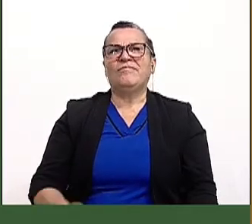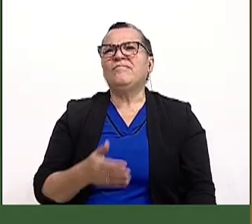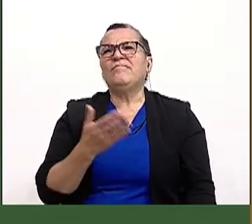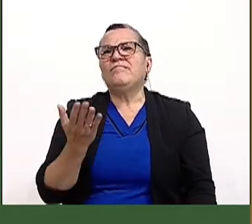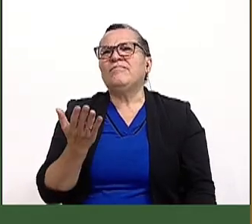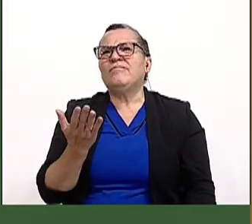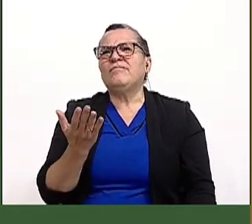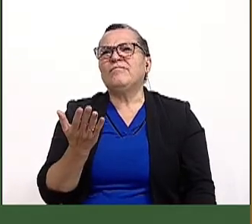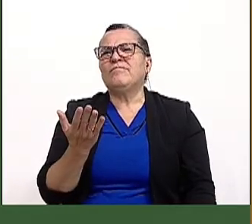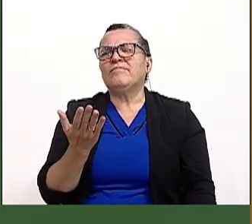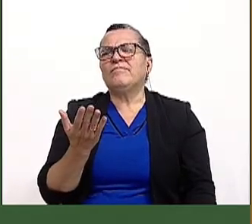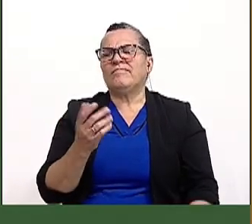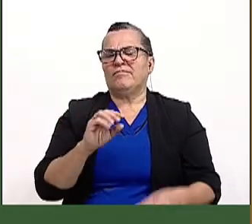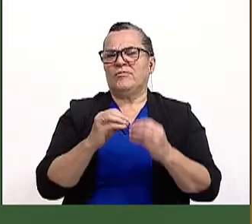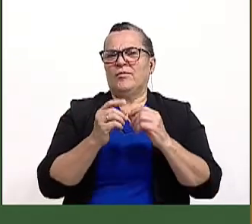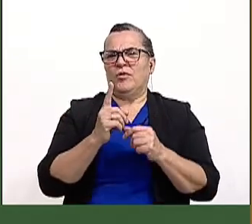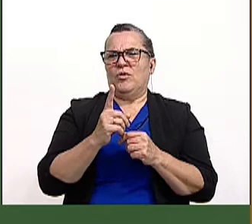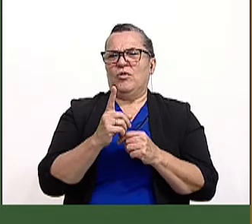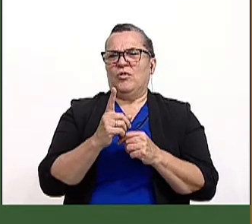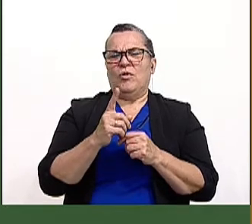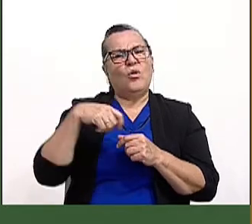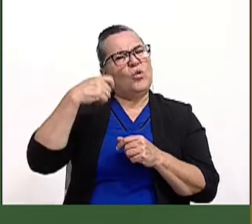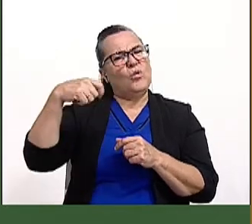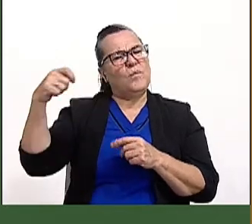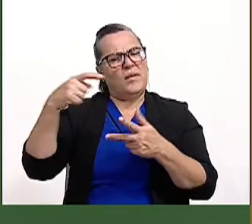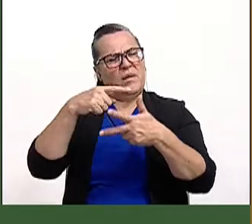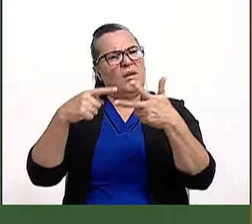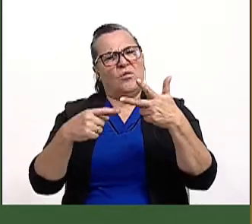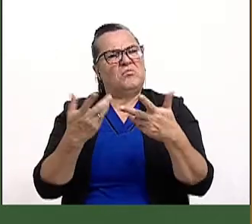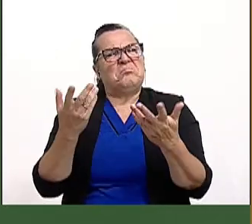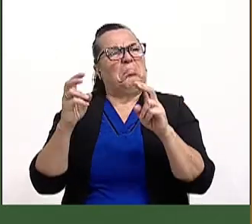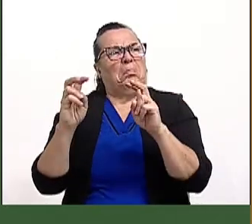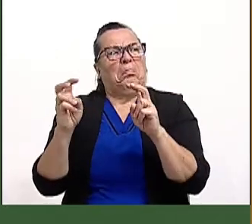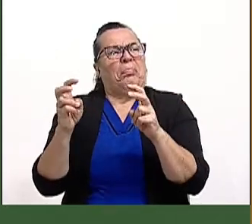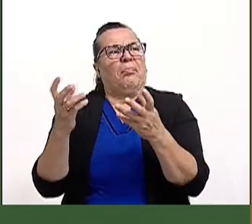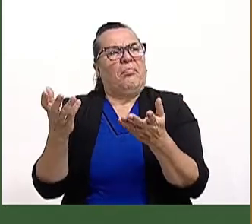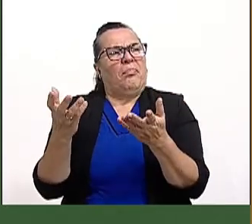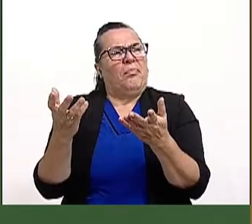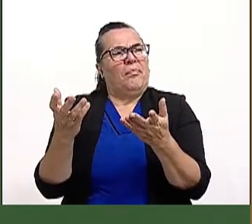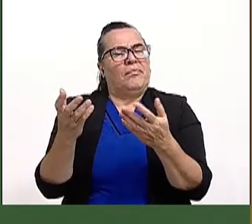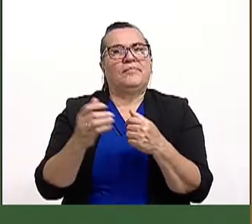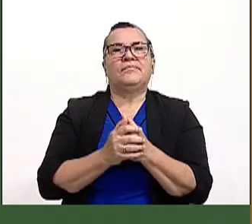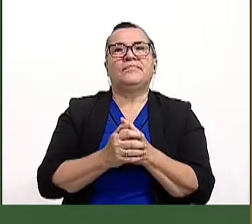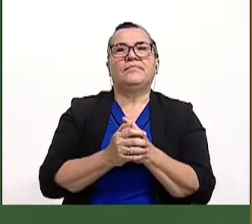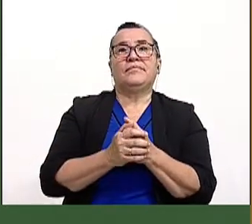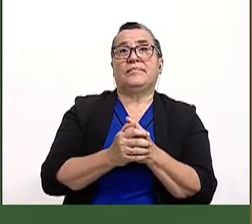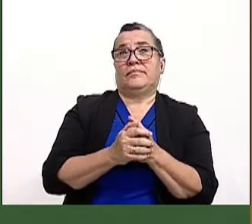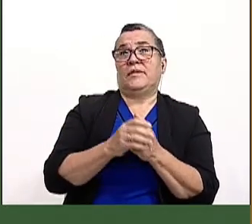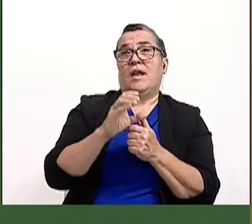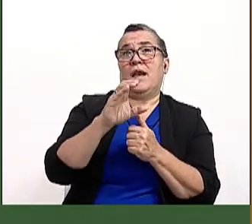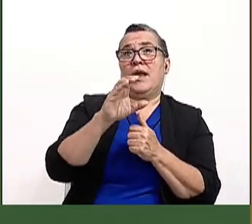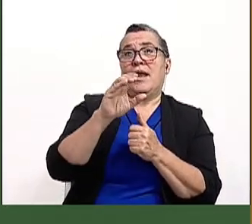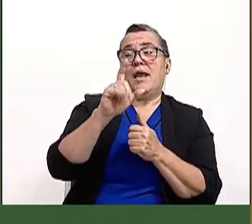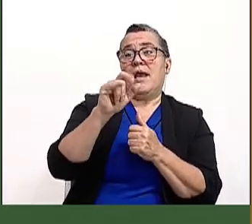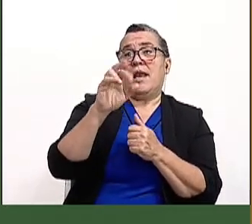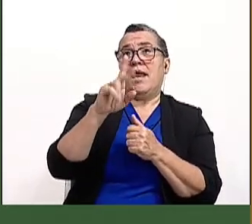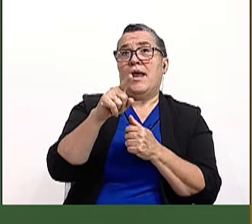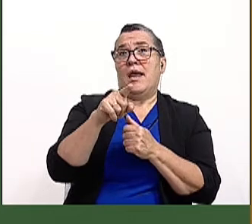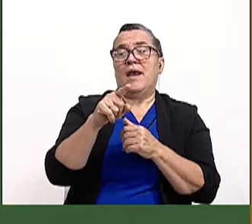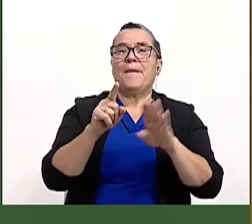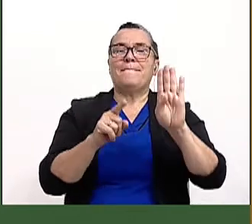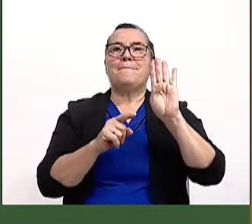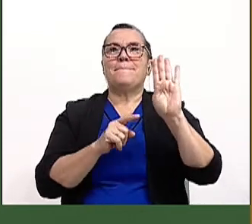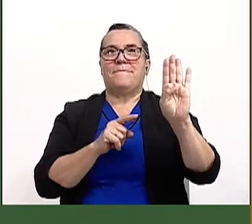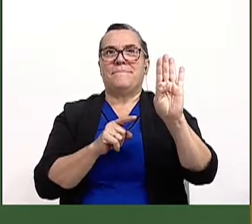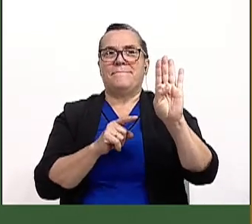Okay, question number 1. What are the videos about? They are about Claire, and the correct